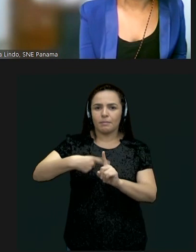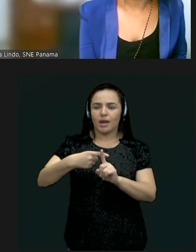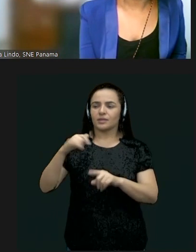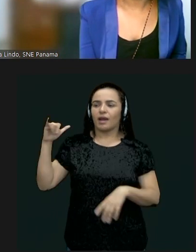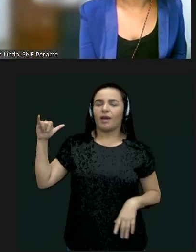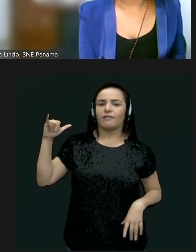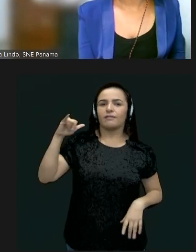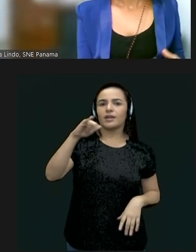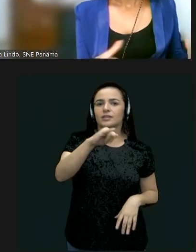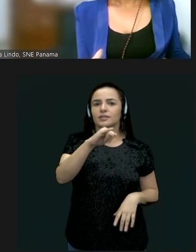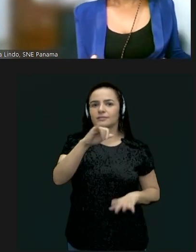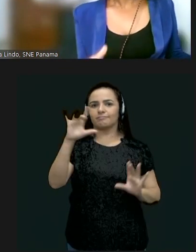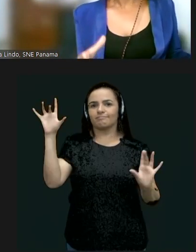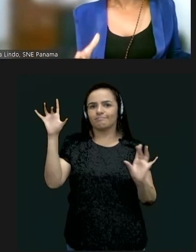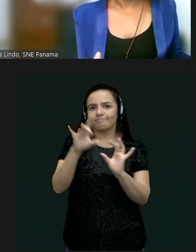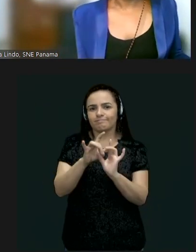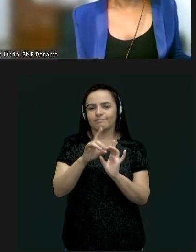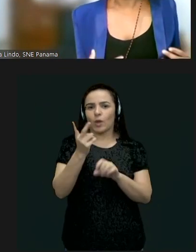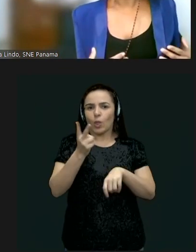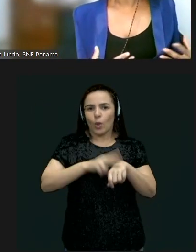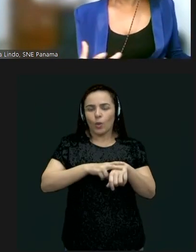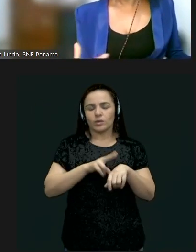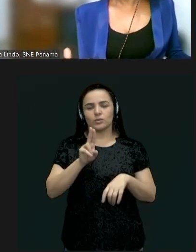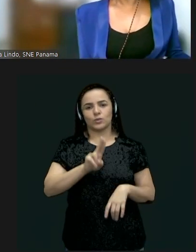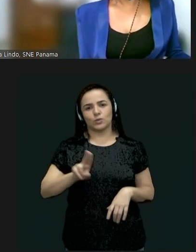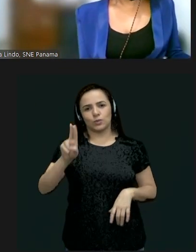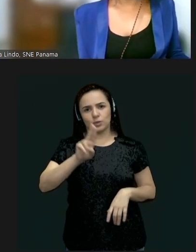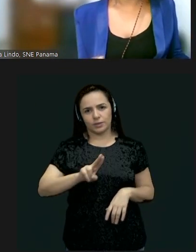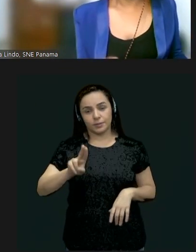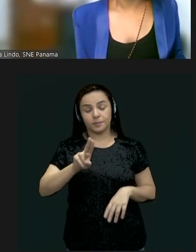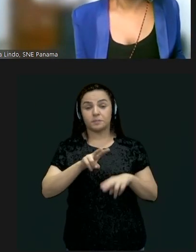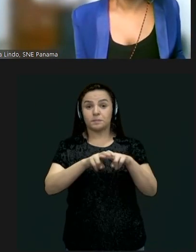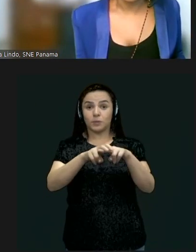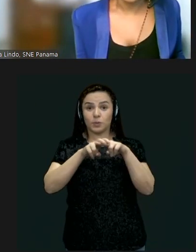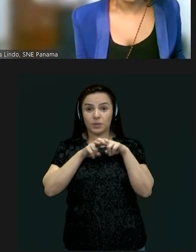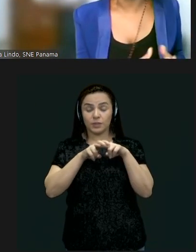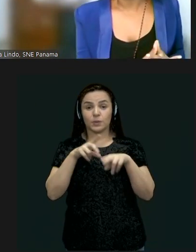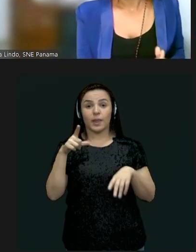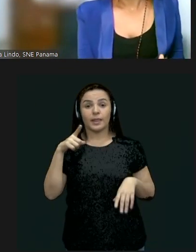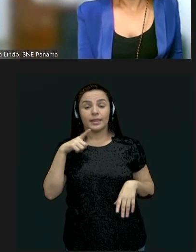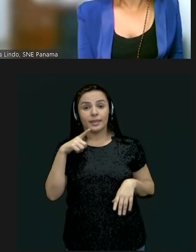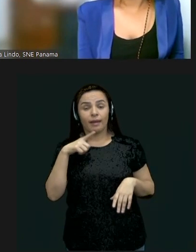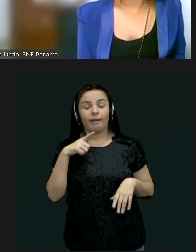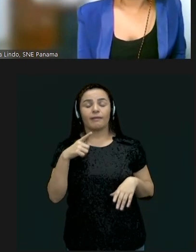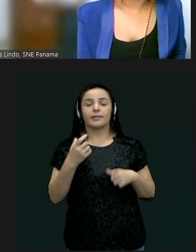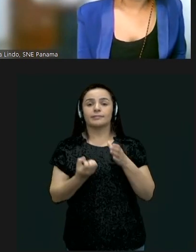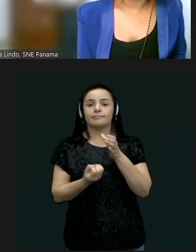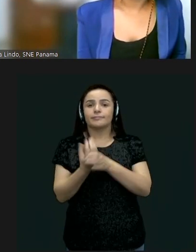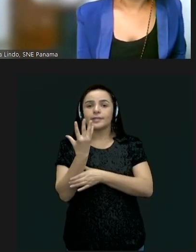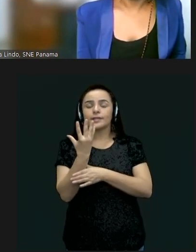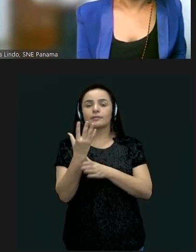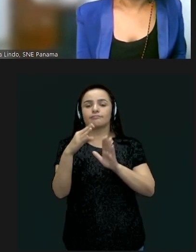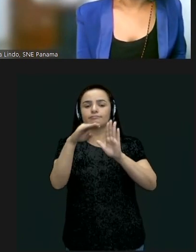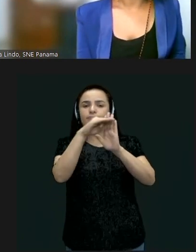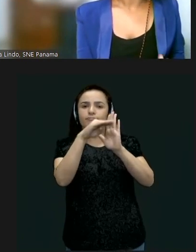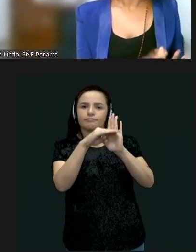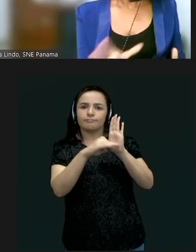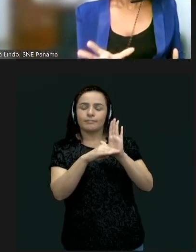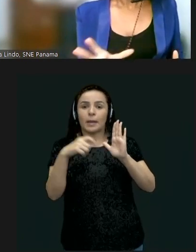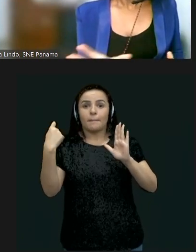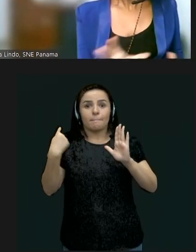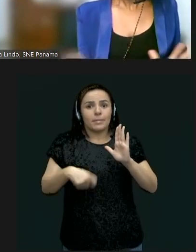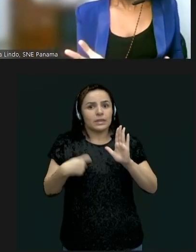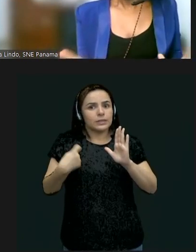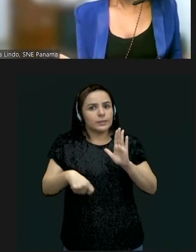sector. And taking that into consideration, we develop elements that have to be part